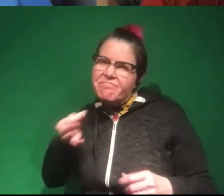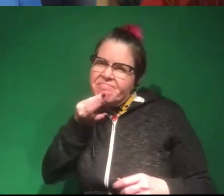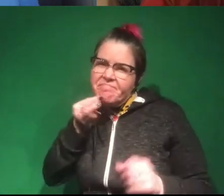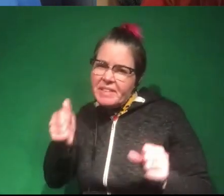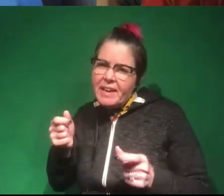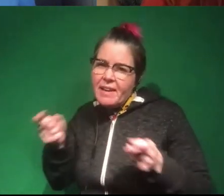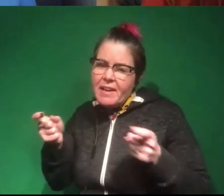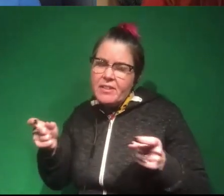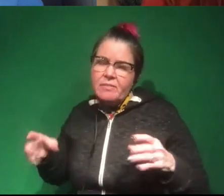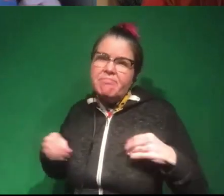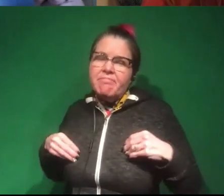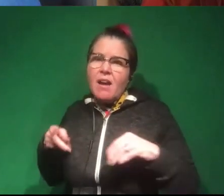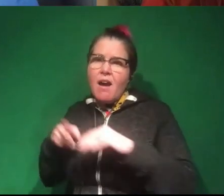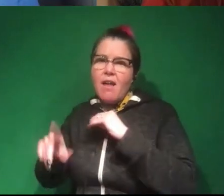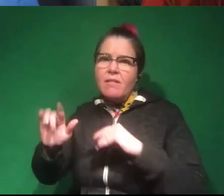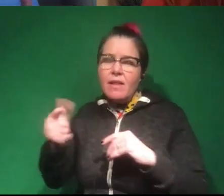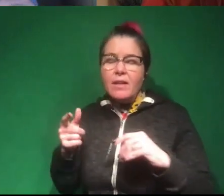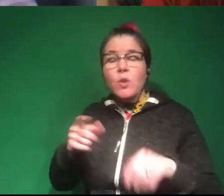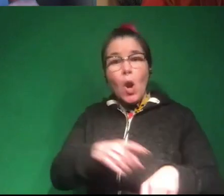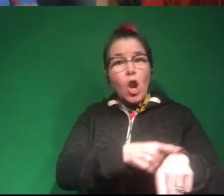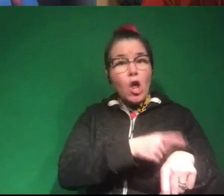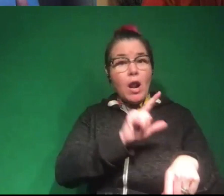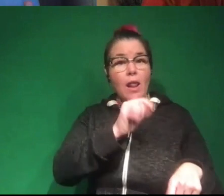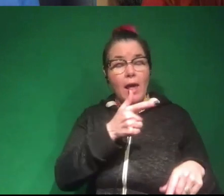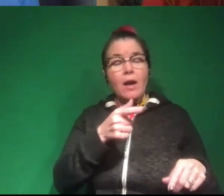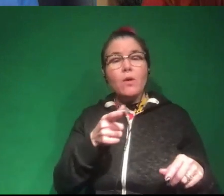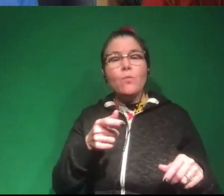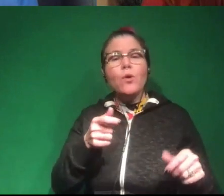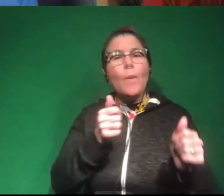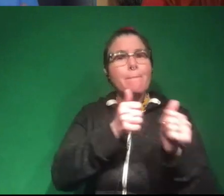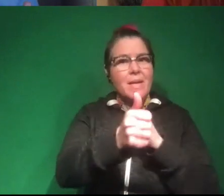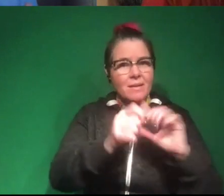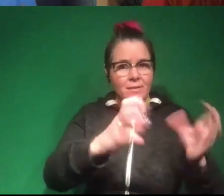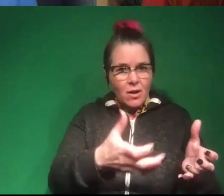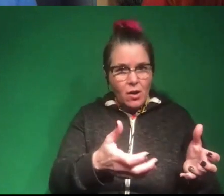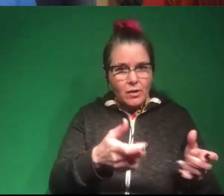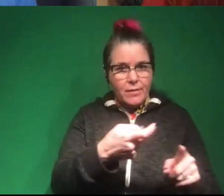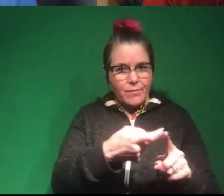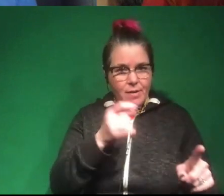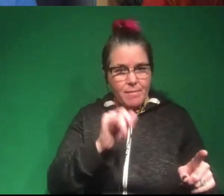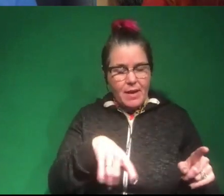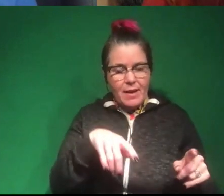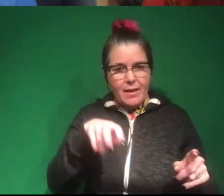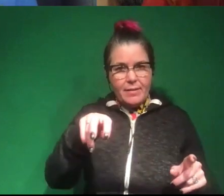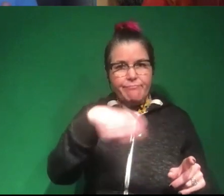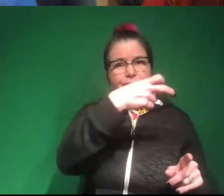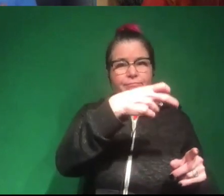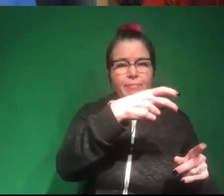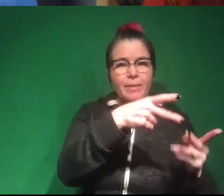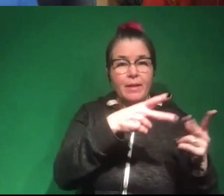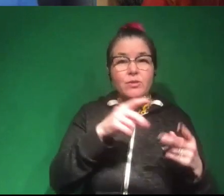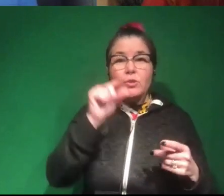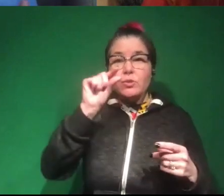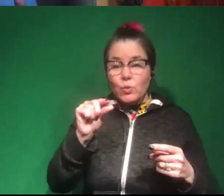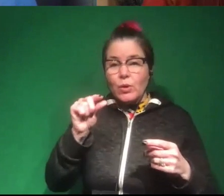problem. And the ants with the long legs walked past the colony from that transposition point. And the ants with the short legs